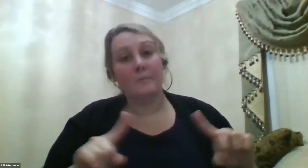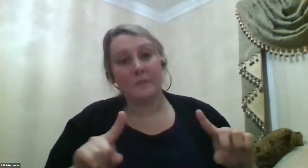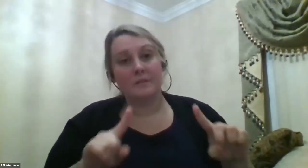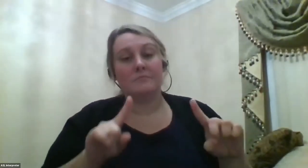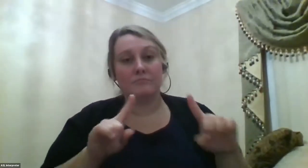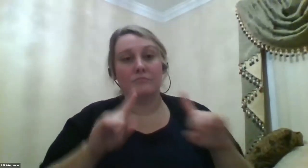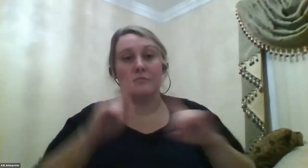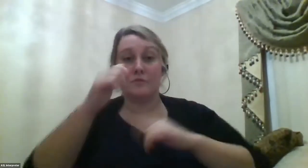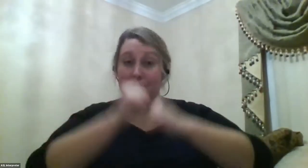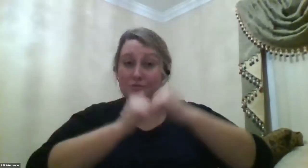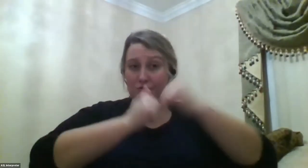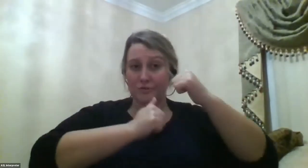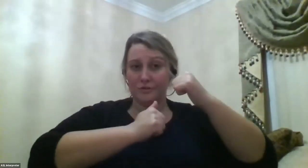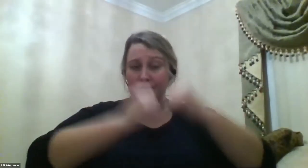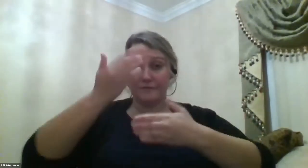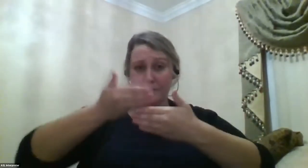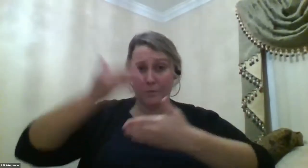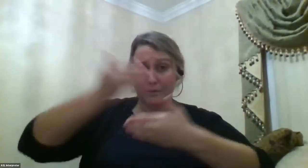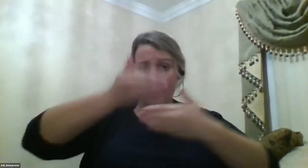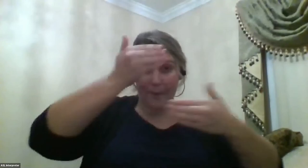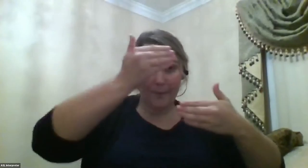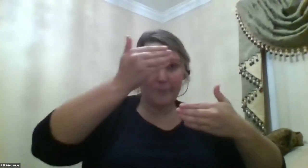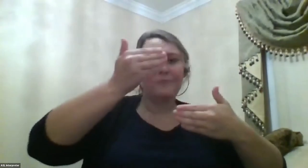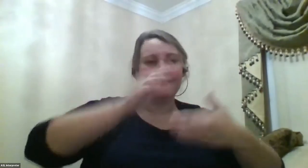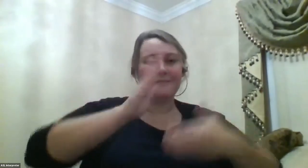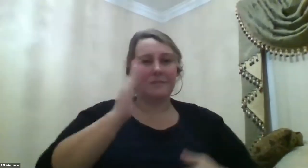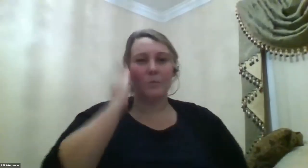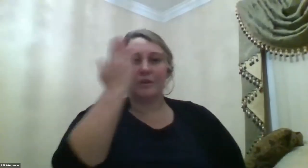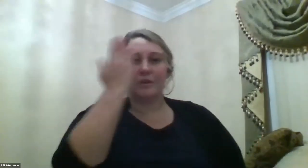see that kind of windows would be commercial establishments in Soho.